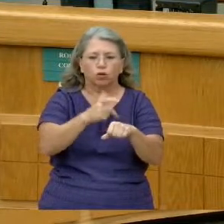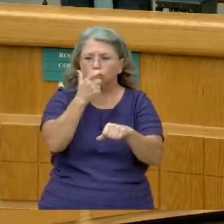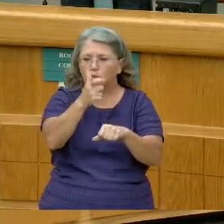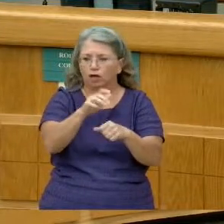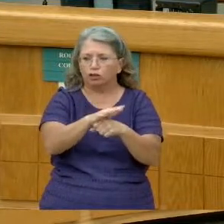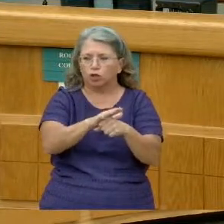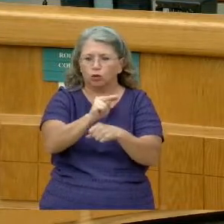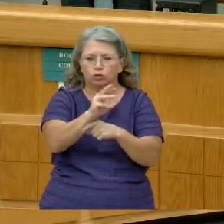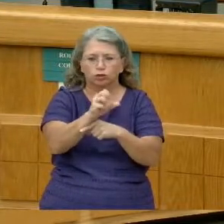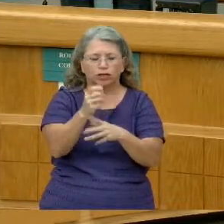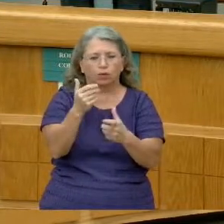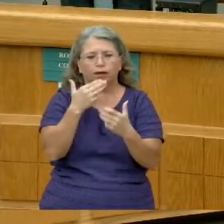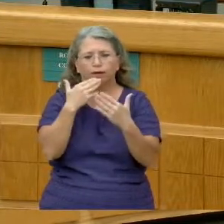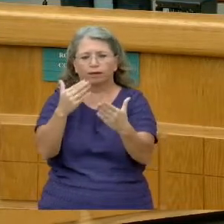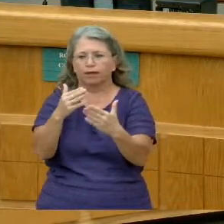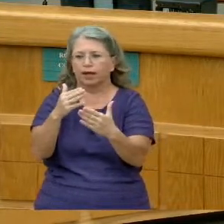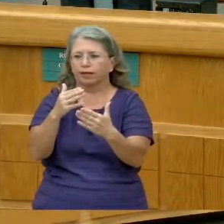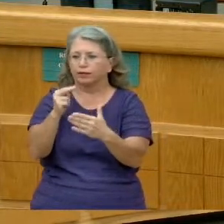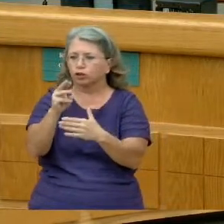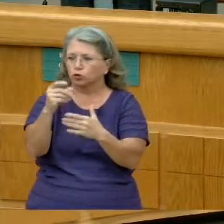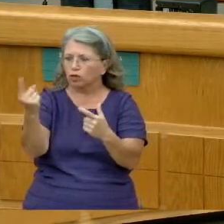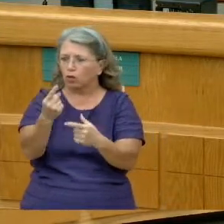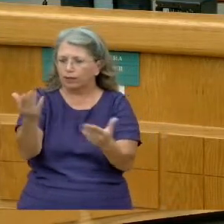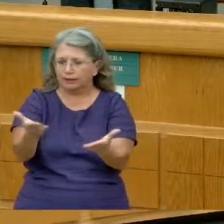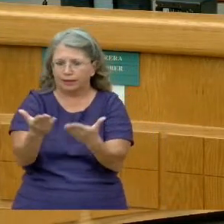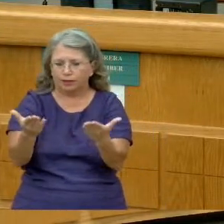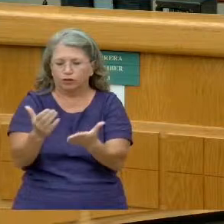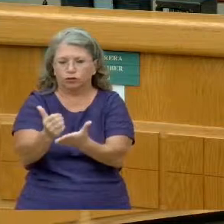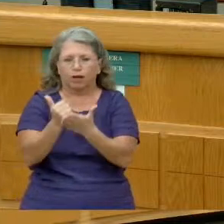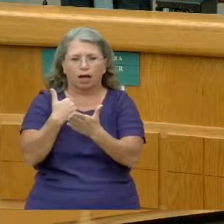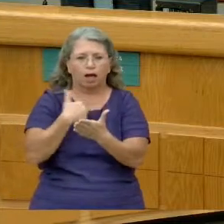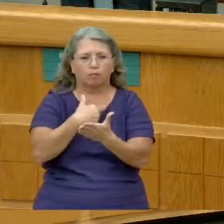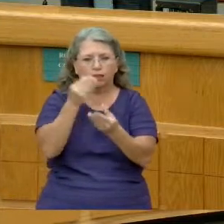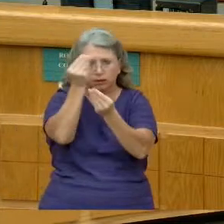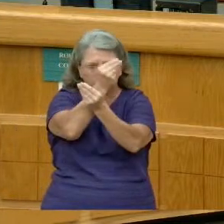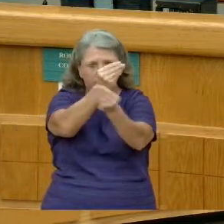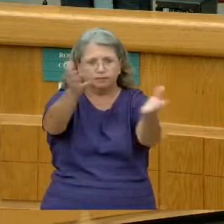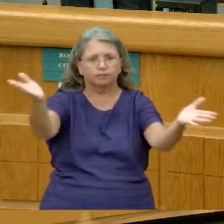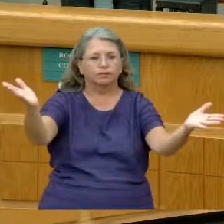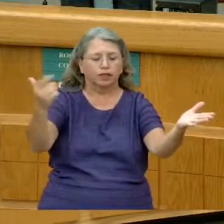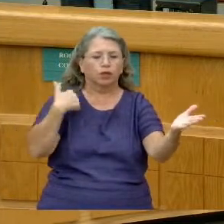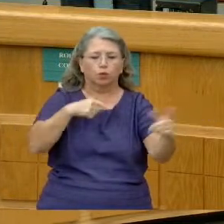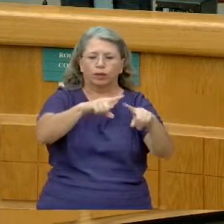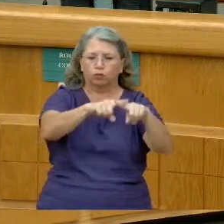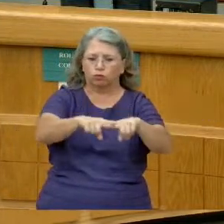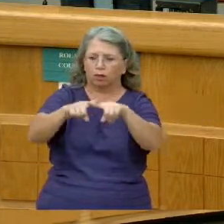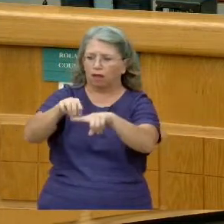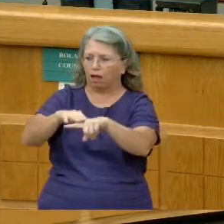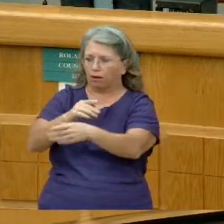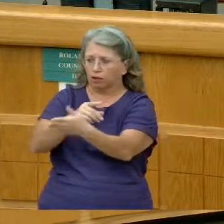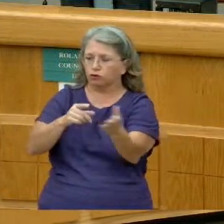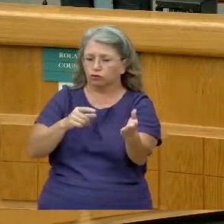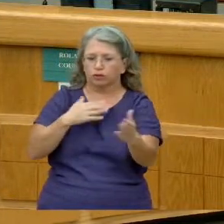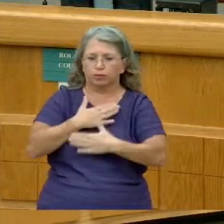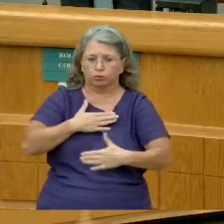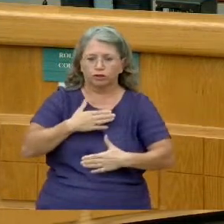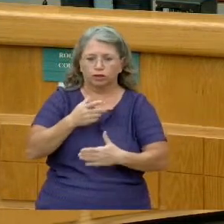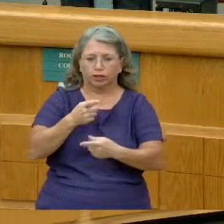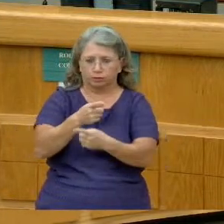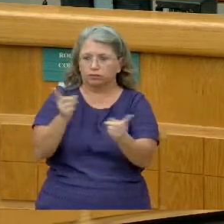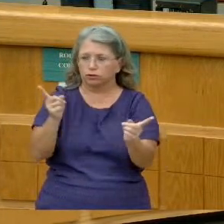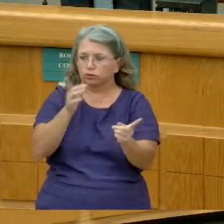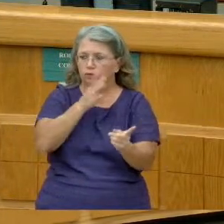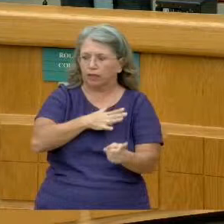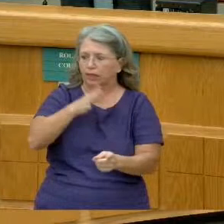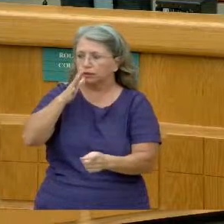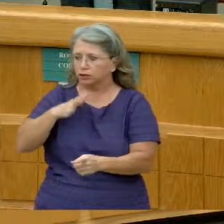the news that's always here to help us get the word out. We really rely on you, and I appreciate you, ladies